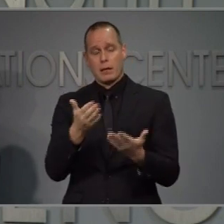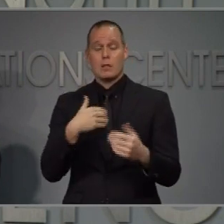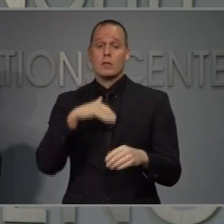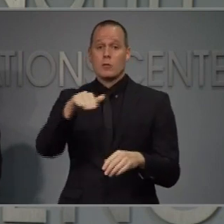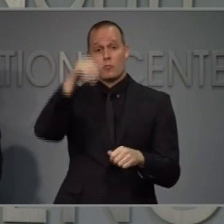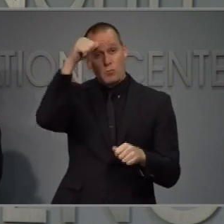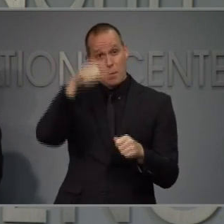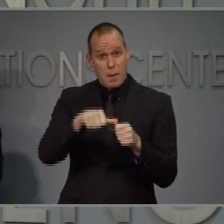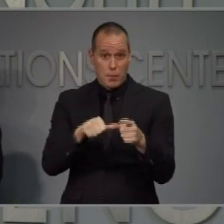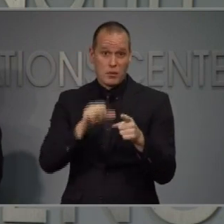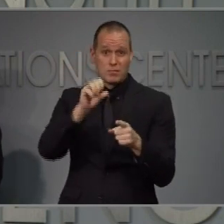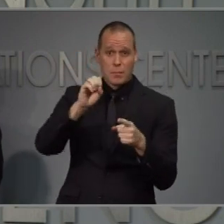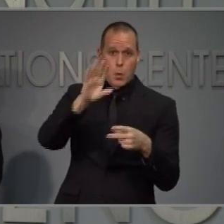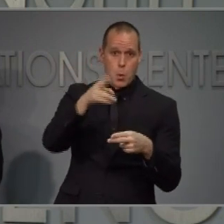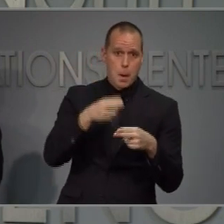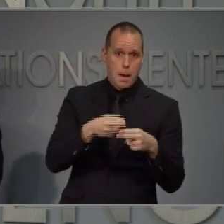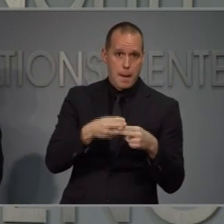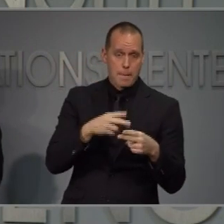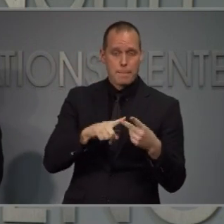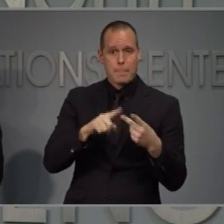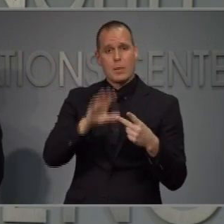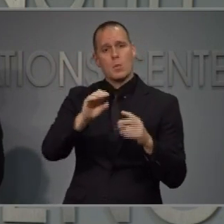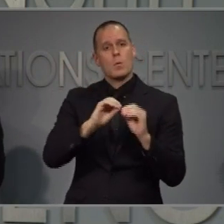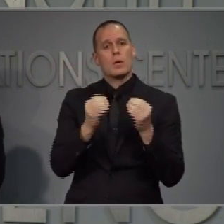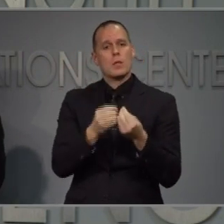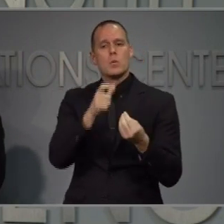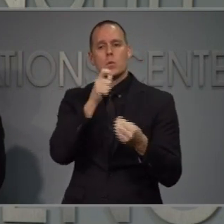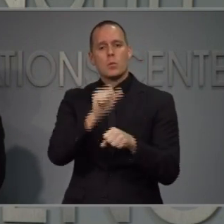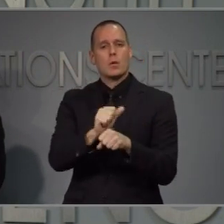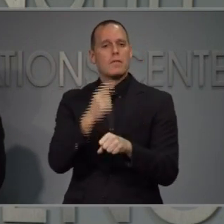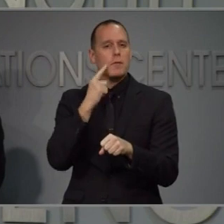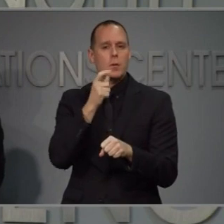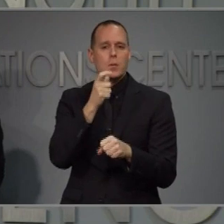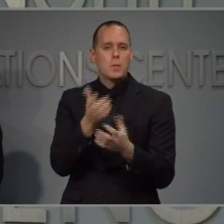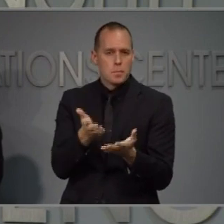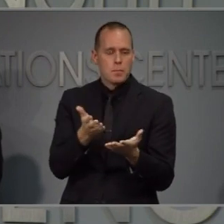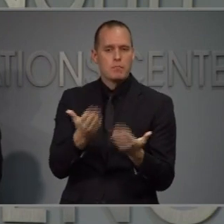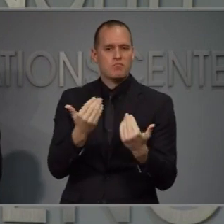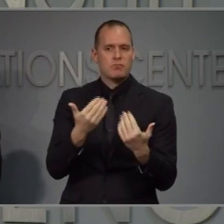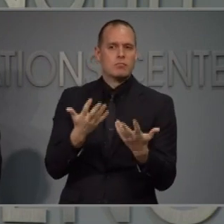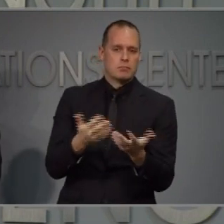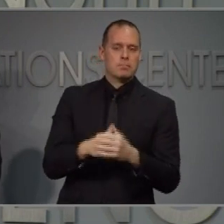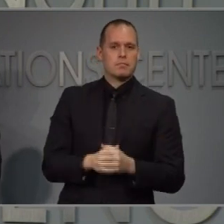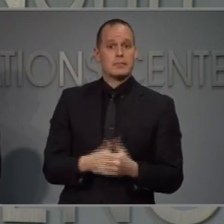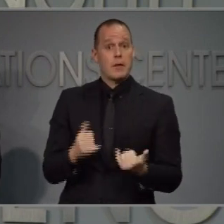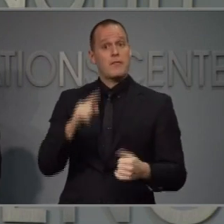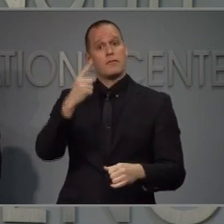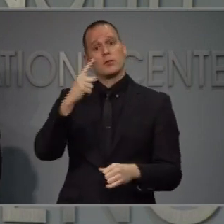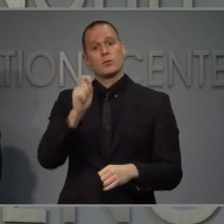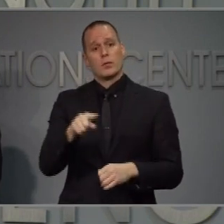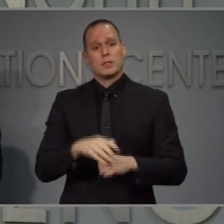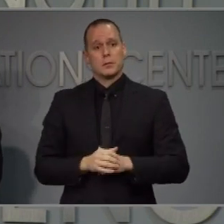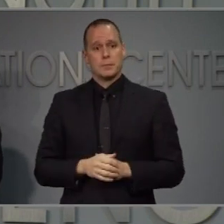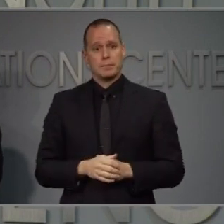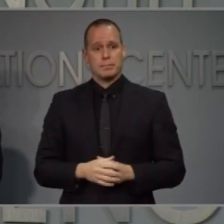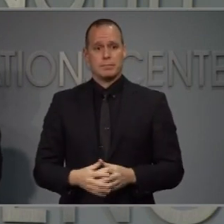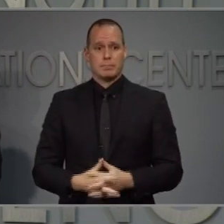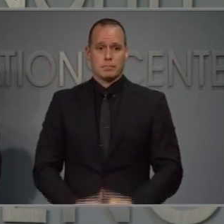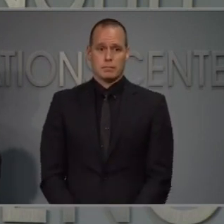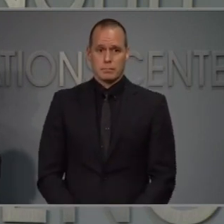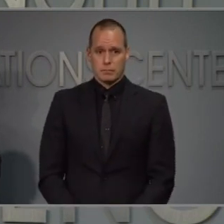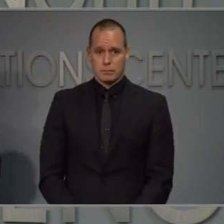to state your name and the name of your organization before you ask your question. And we'll take the first question.